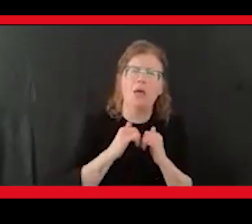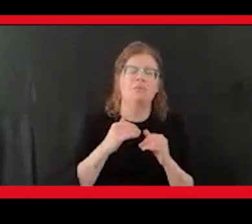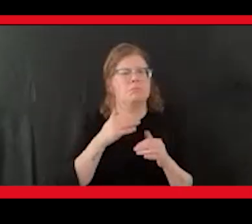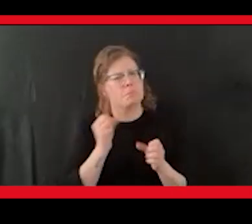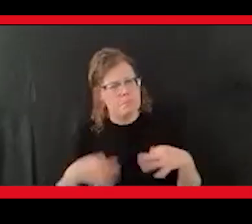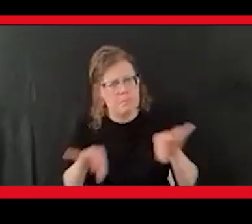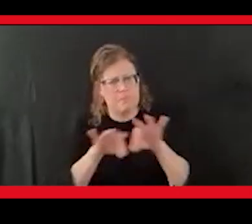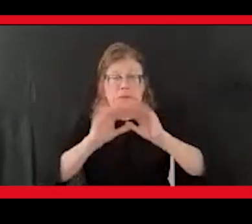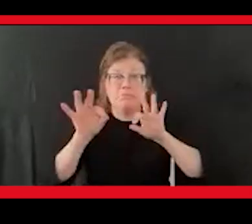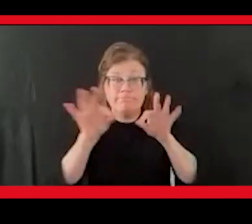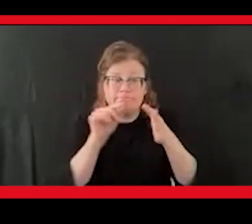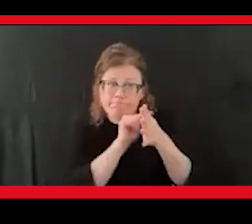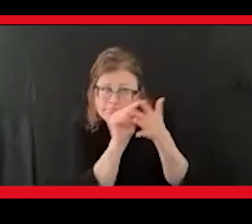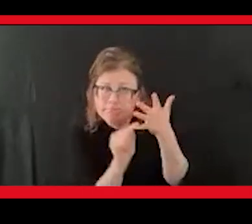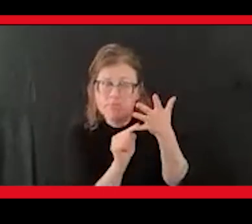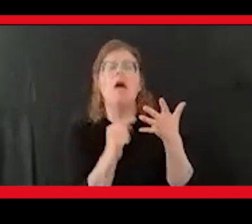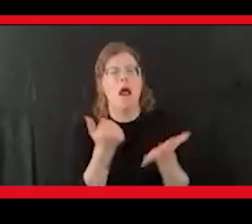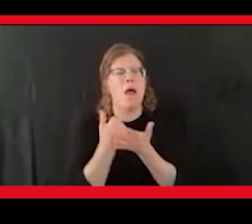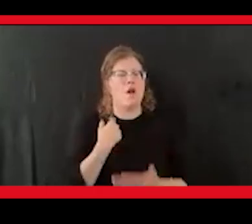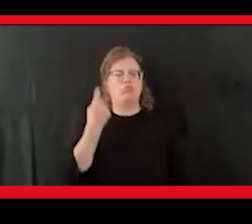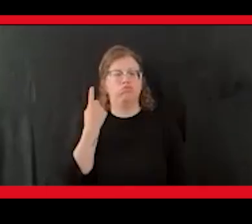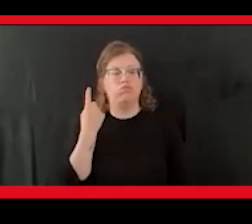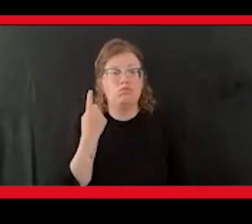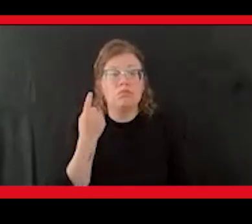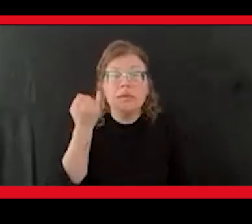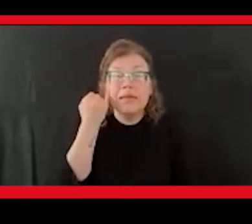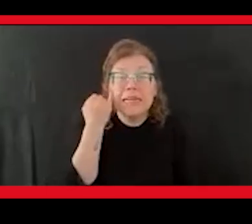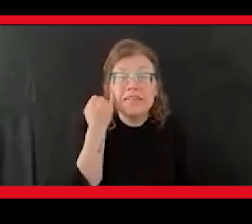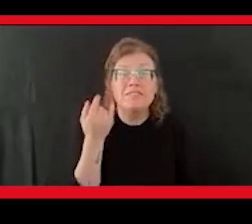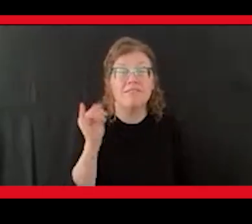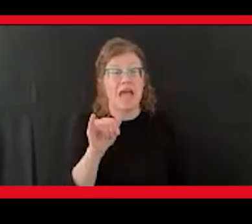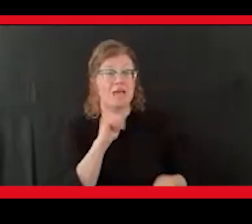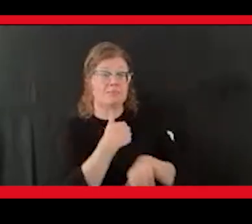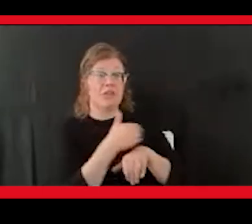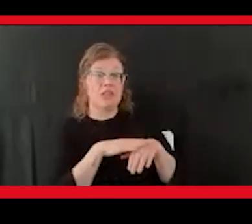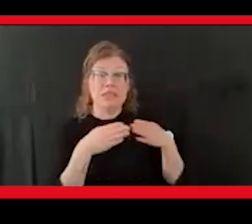technical, discipline-specific information, stay away from jargons.